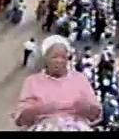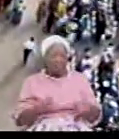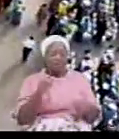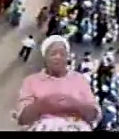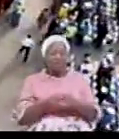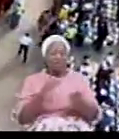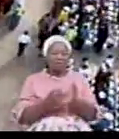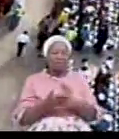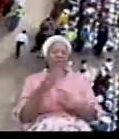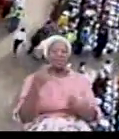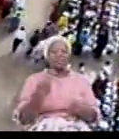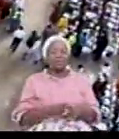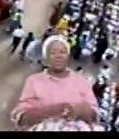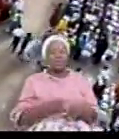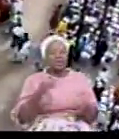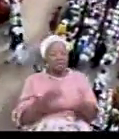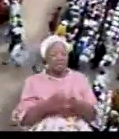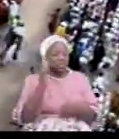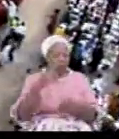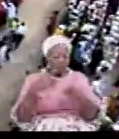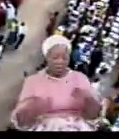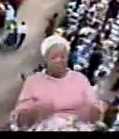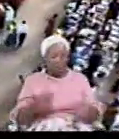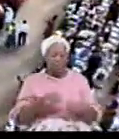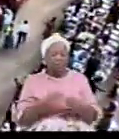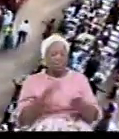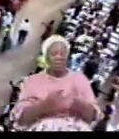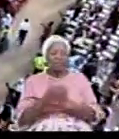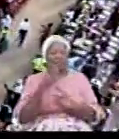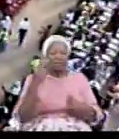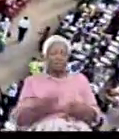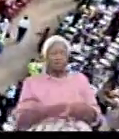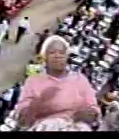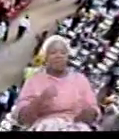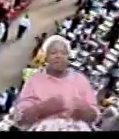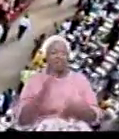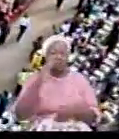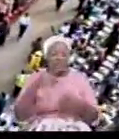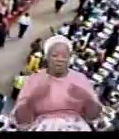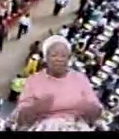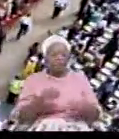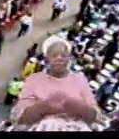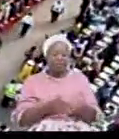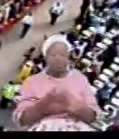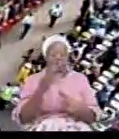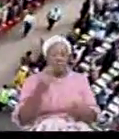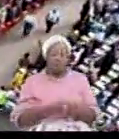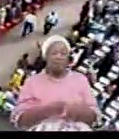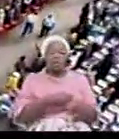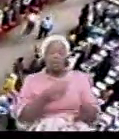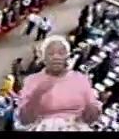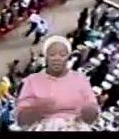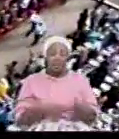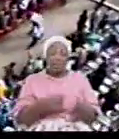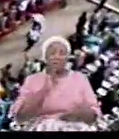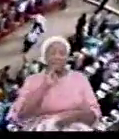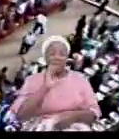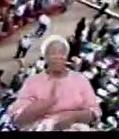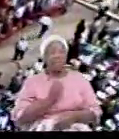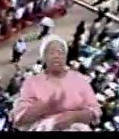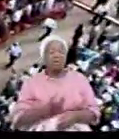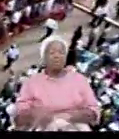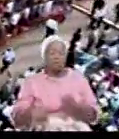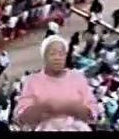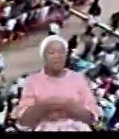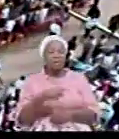will happen. It will happen. It will happen. This is our day. This is our time. This is our